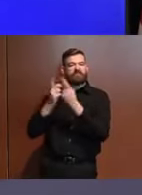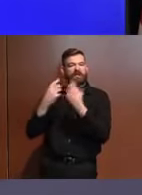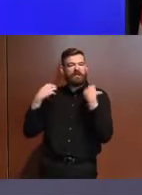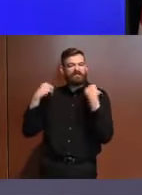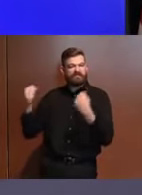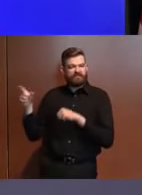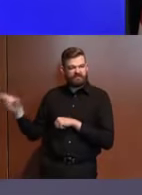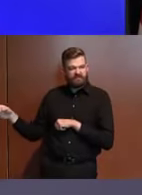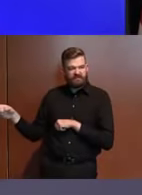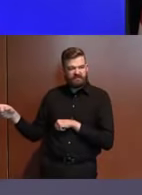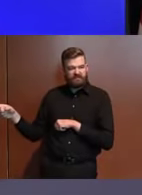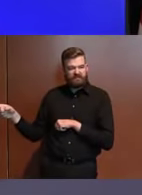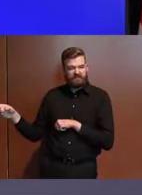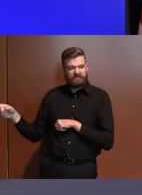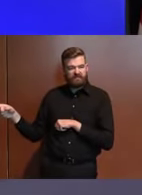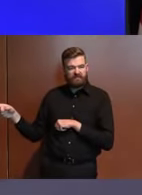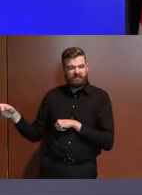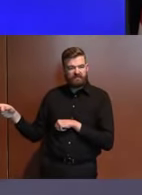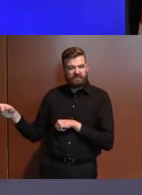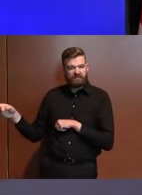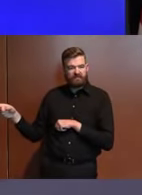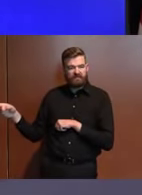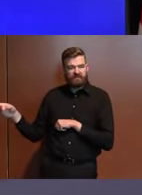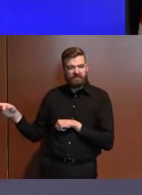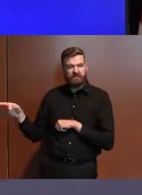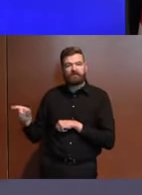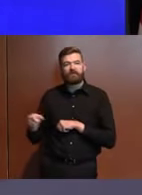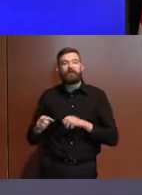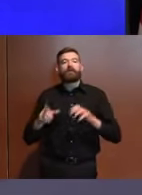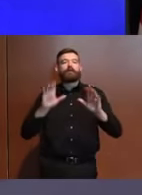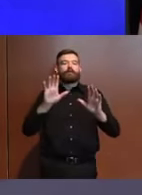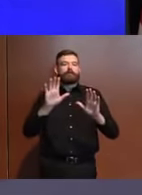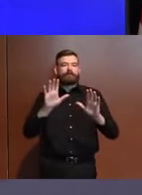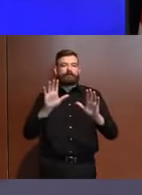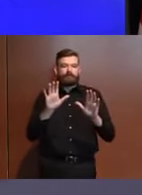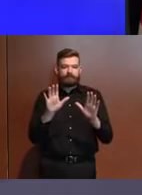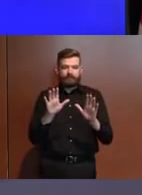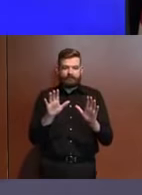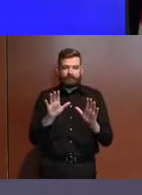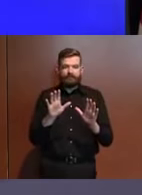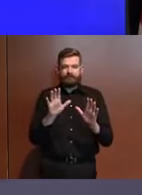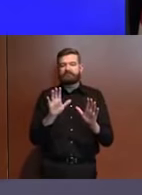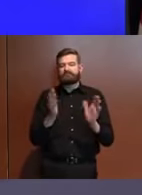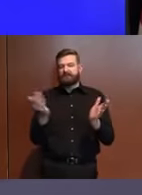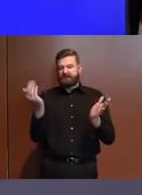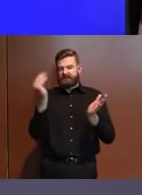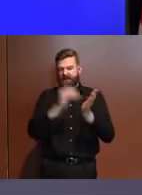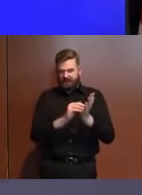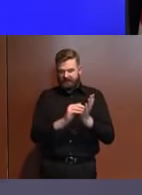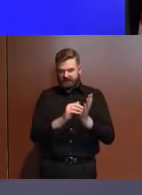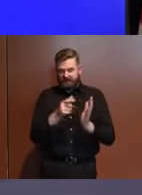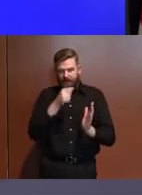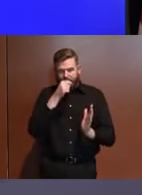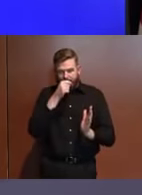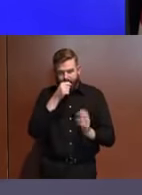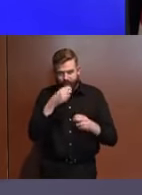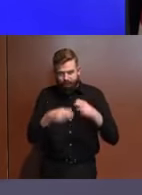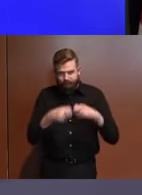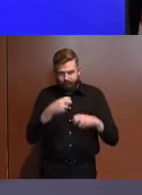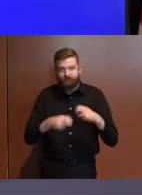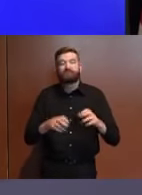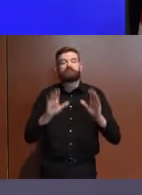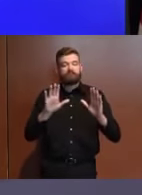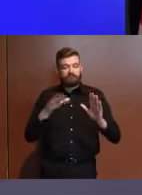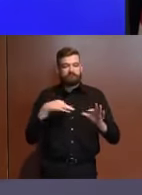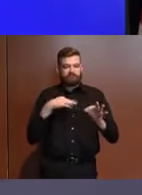Good afternoon, everyone. Take two. Thank you for coming. I'm joined by the woman to my right